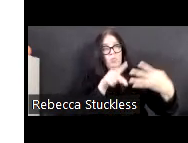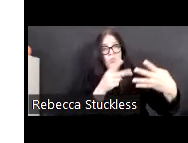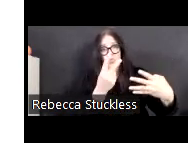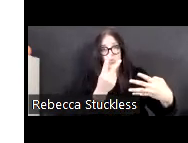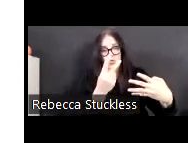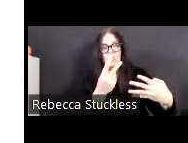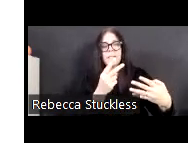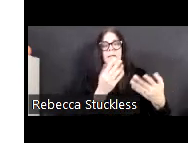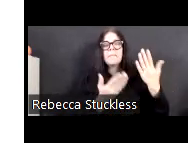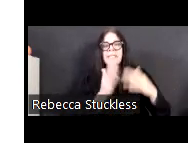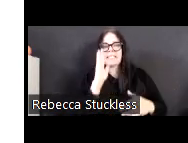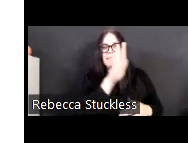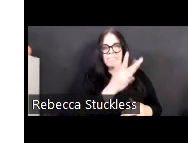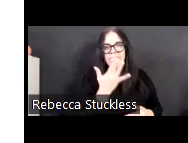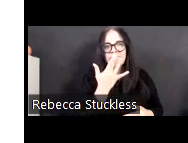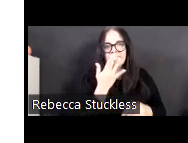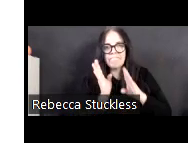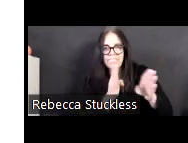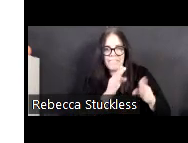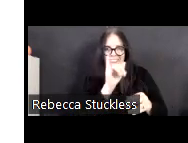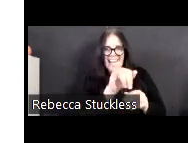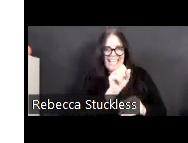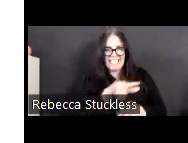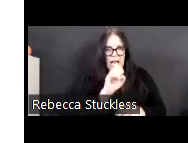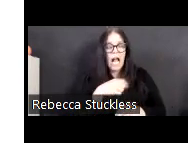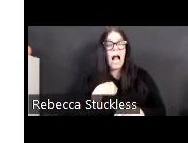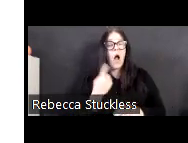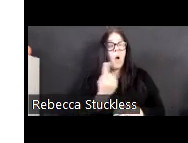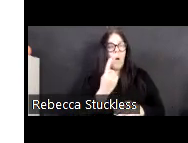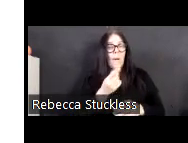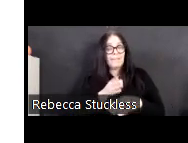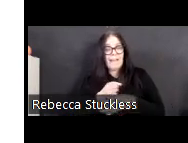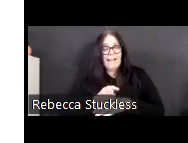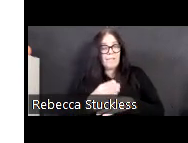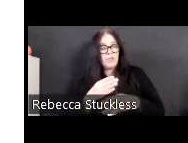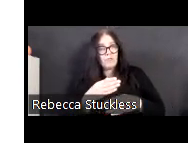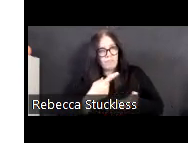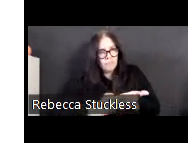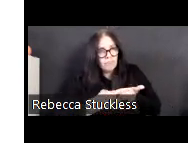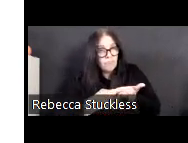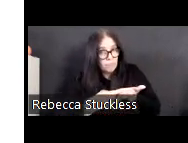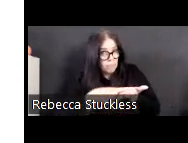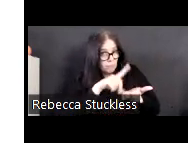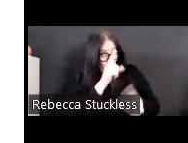be preferenced. And I always check with the learners during the debrief. Next slide.